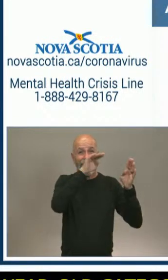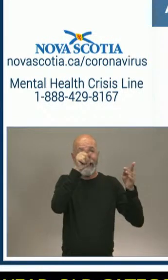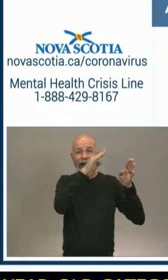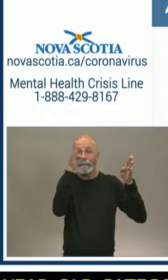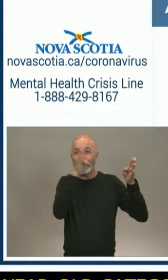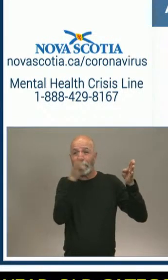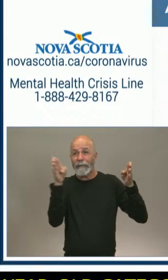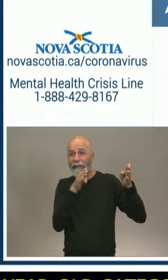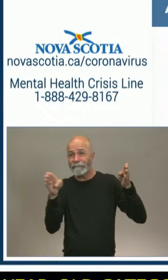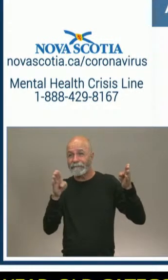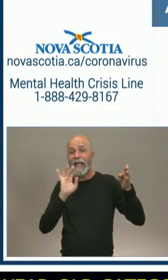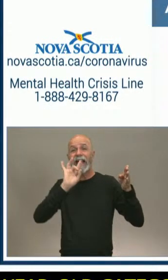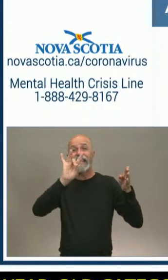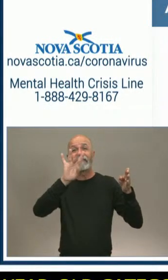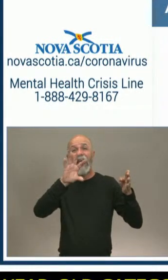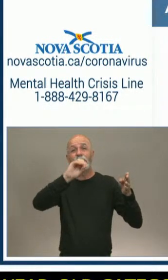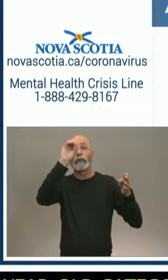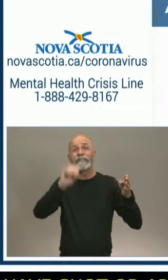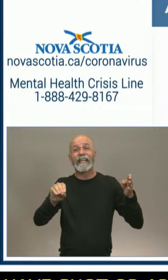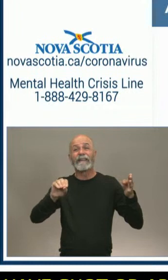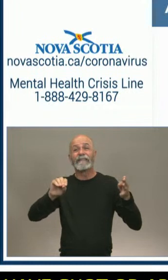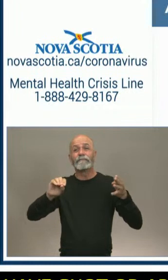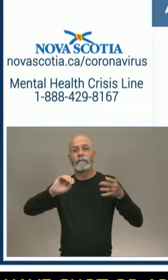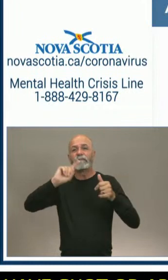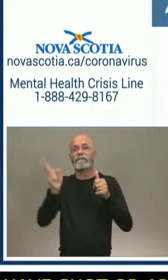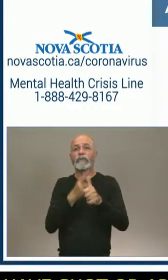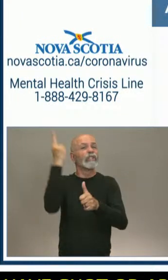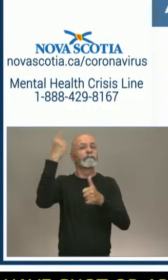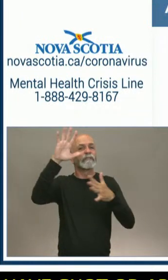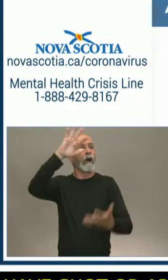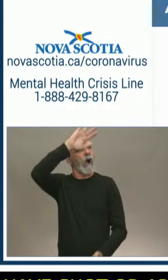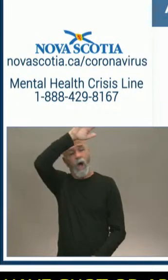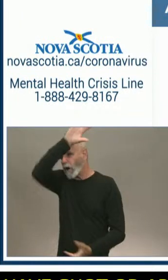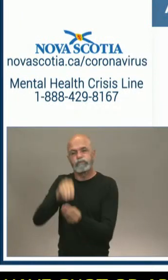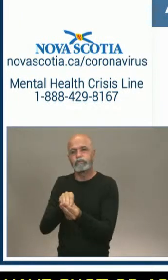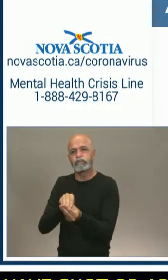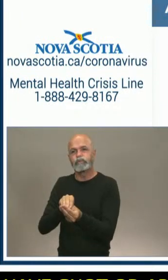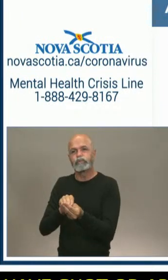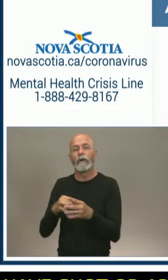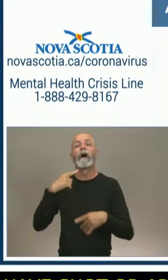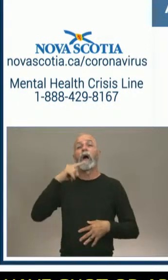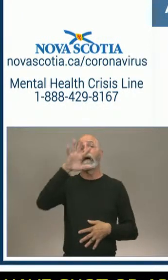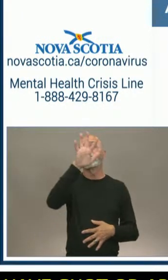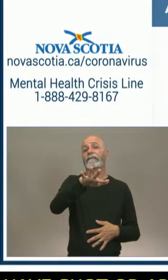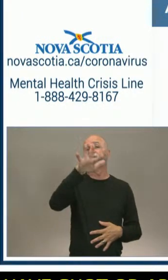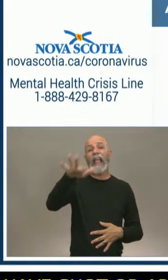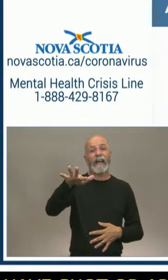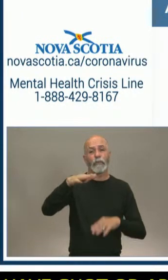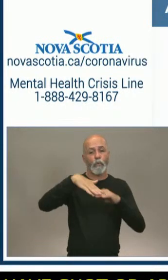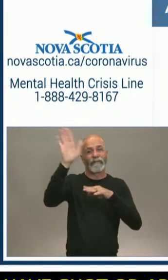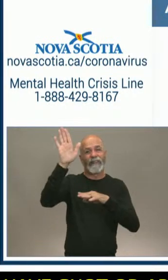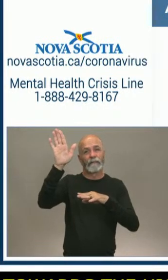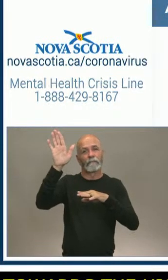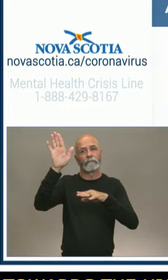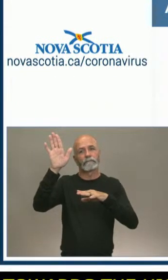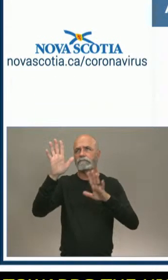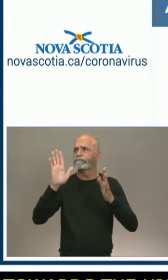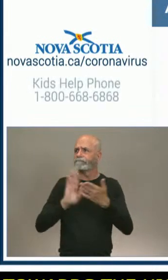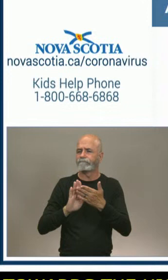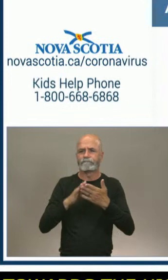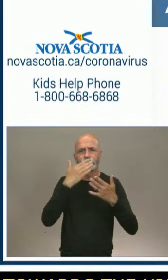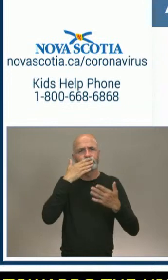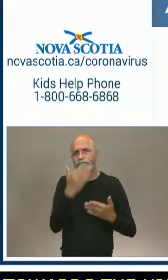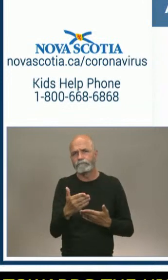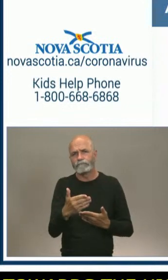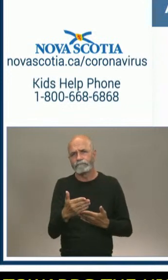85% vaccination of first shot for Nova Scotians ages 55 and up. So that's great. We do need to do some work